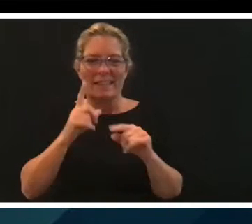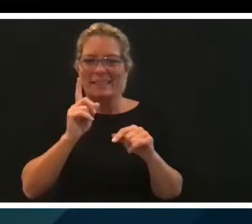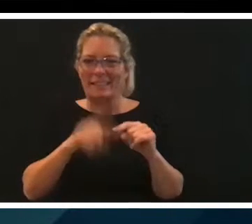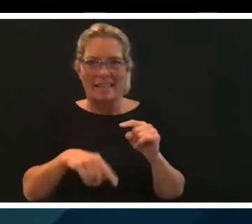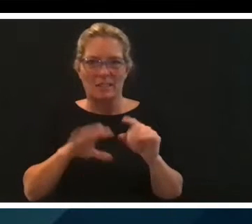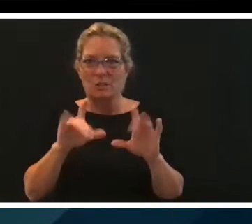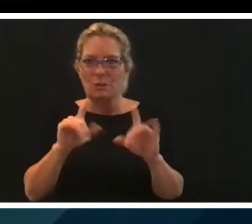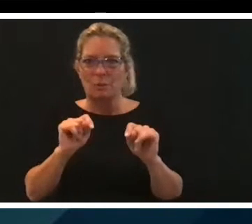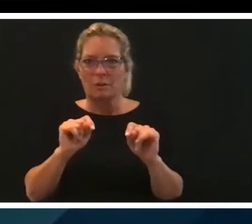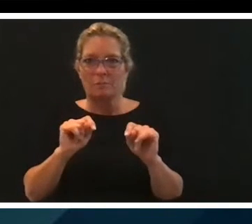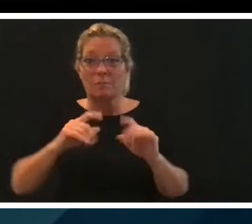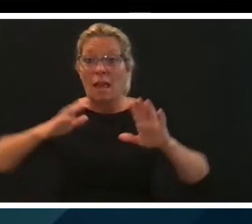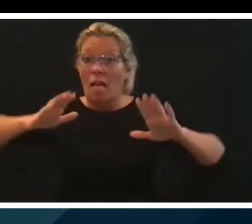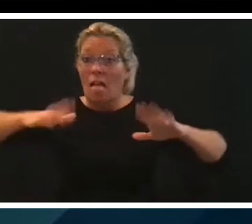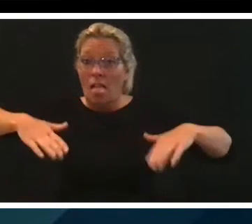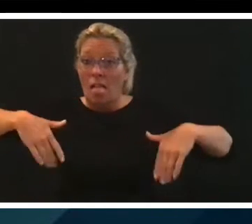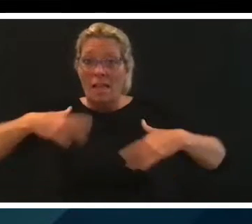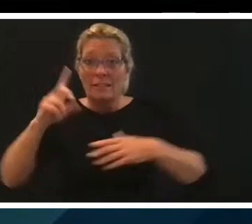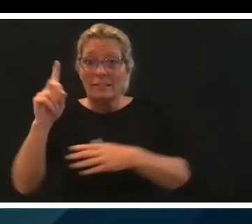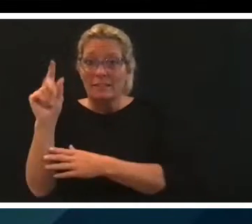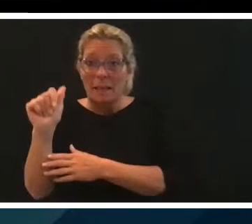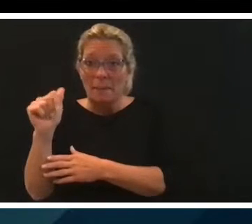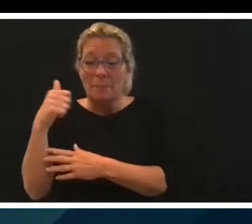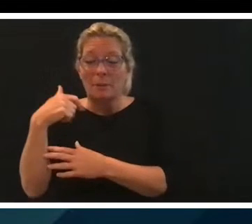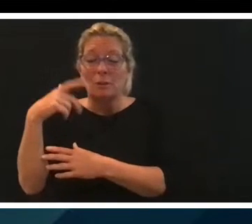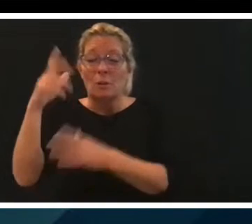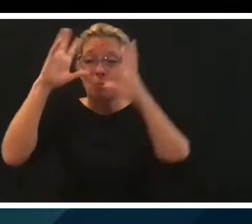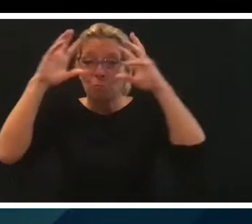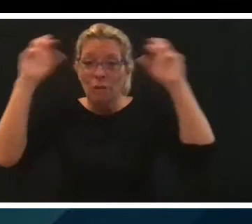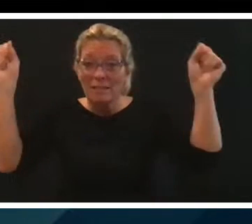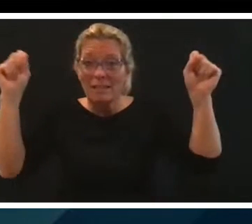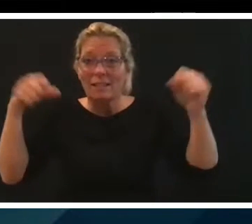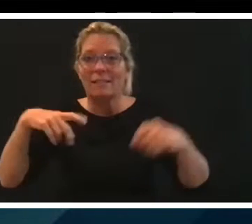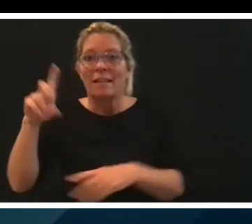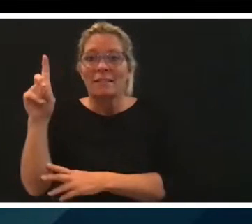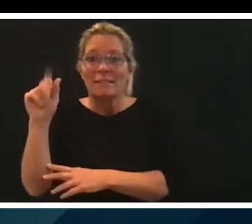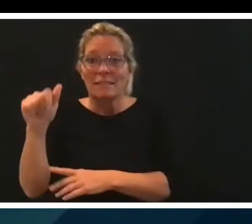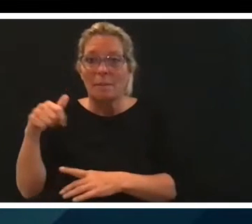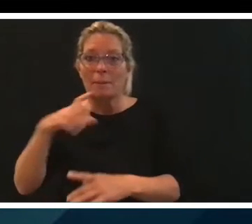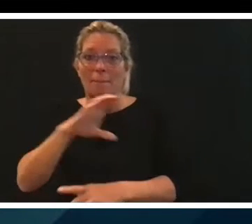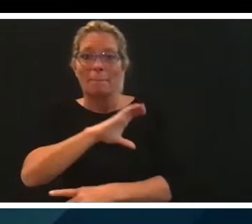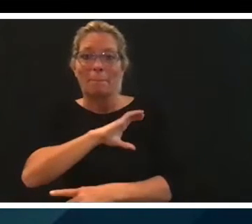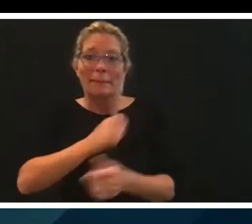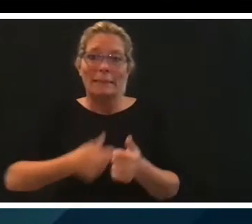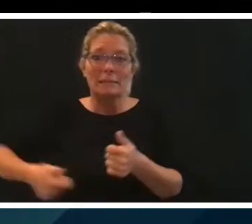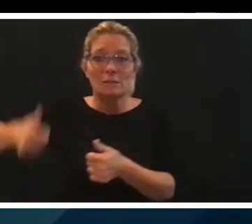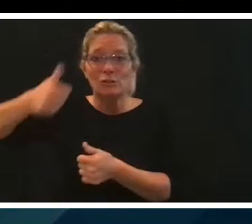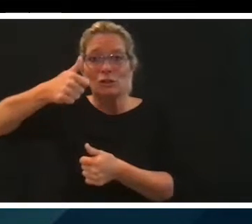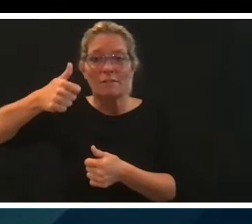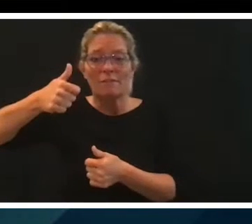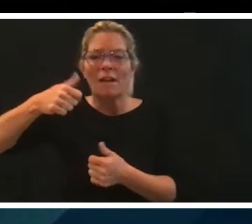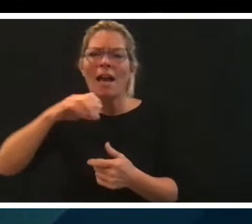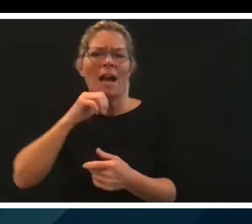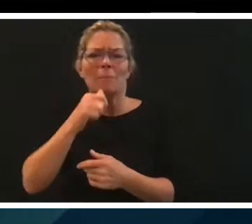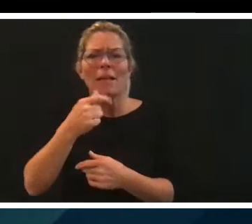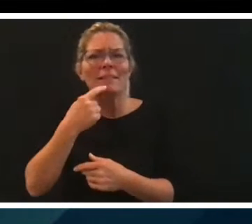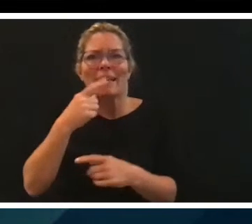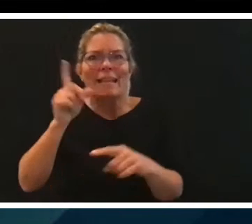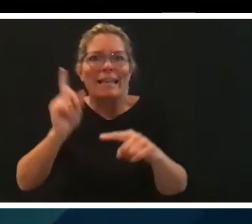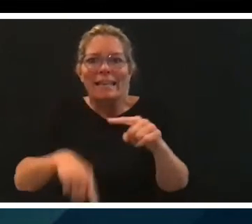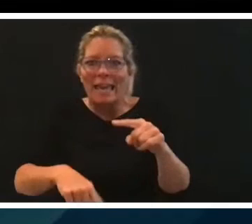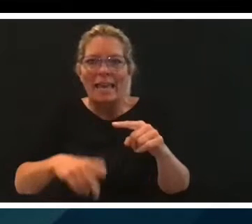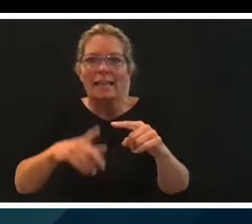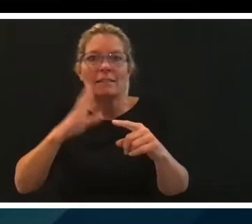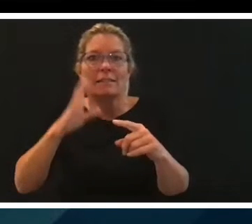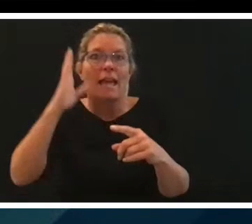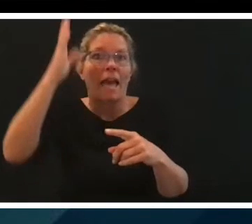president, uh, police chief, all these things and I'm not saying that these things couldn't happen, but they're